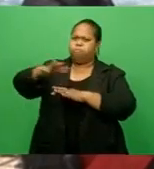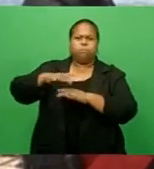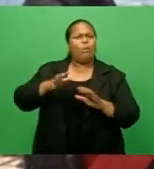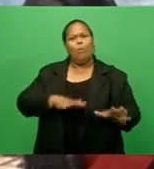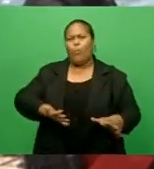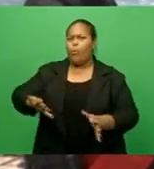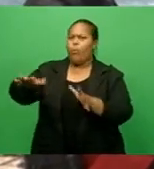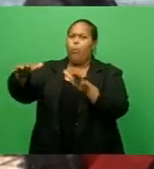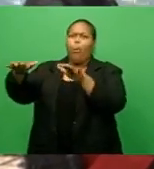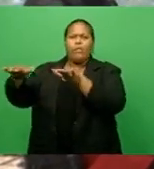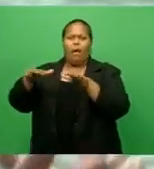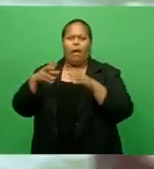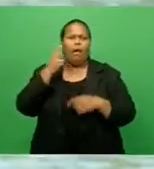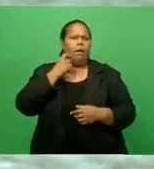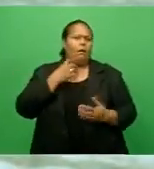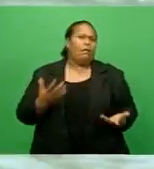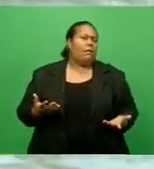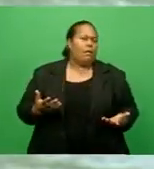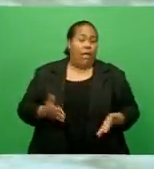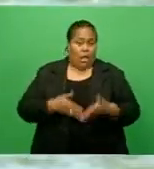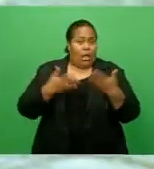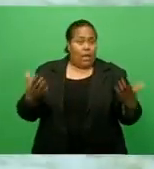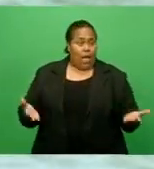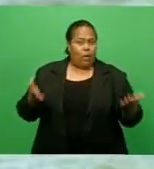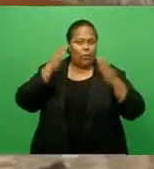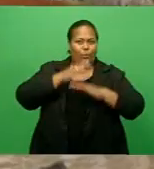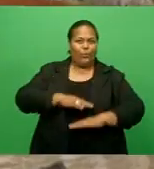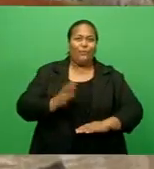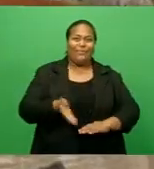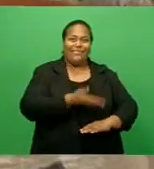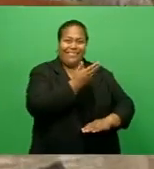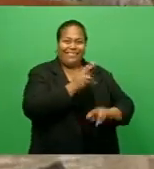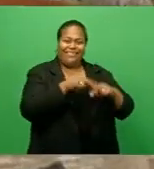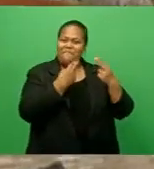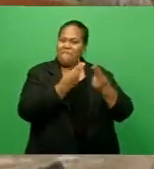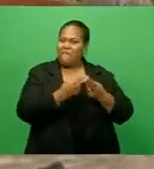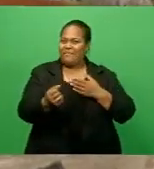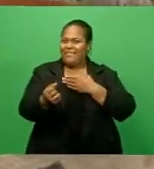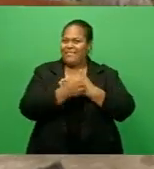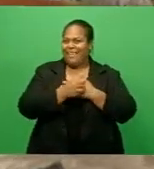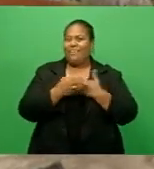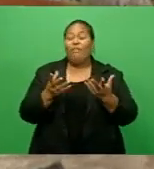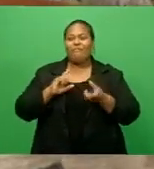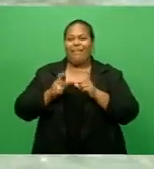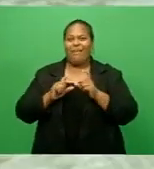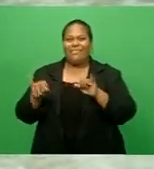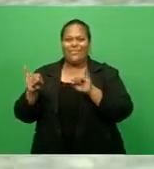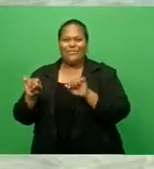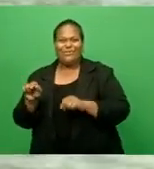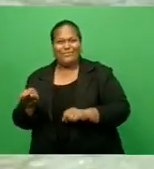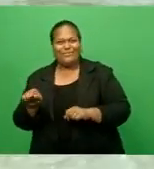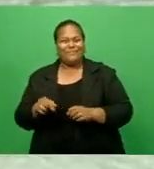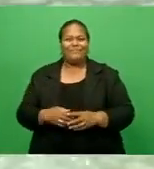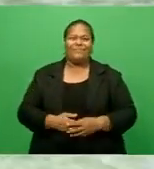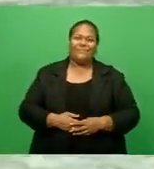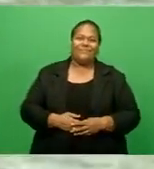For Tebi Tambola, he is now rest assured that his family is safe from the climate crisis.